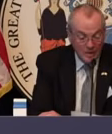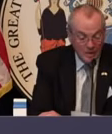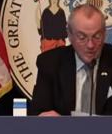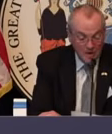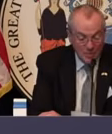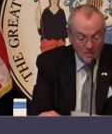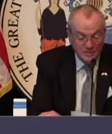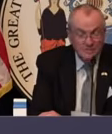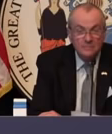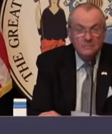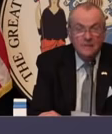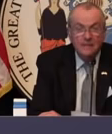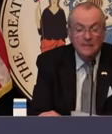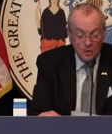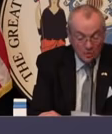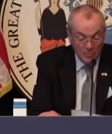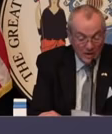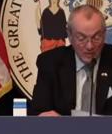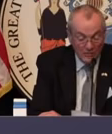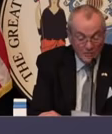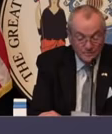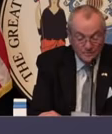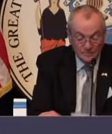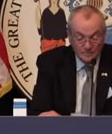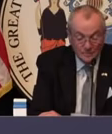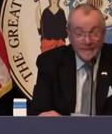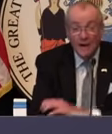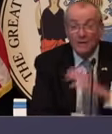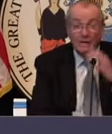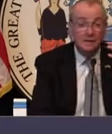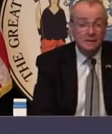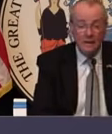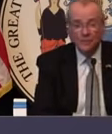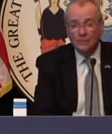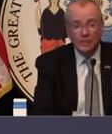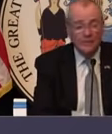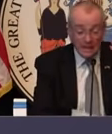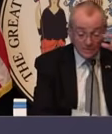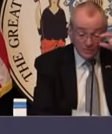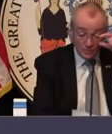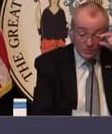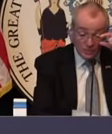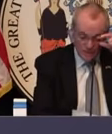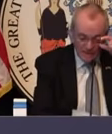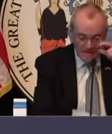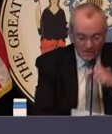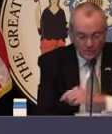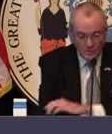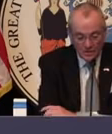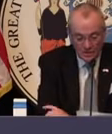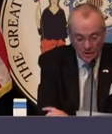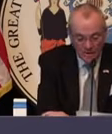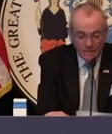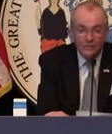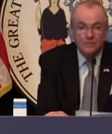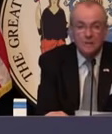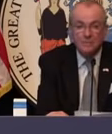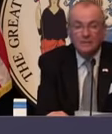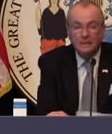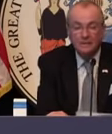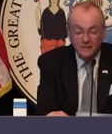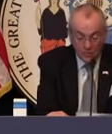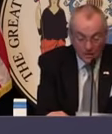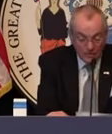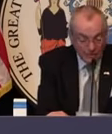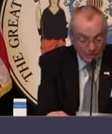and Lori Ann's memory in your prayers. Now, having said that with such sadness, we know there are countless